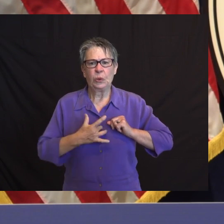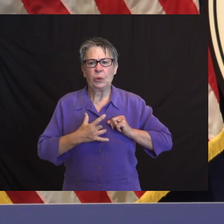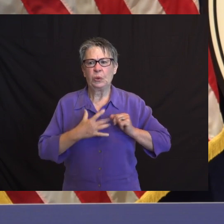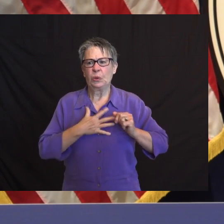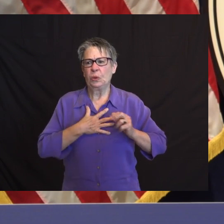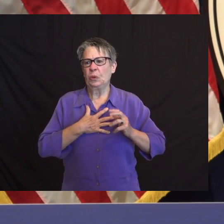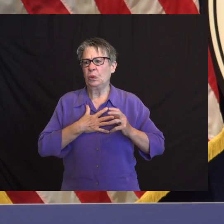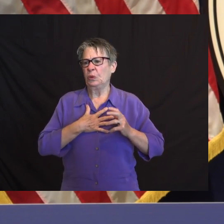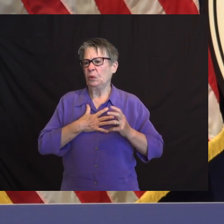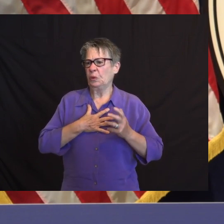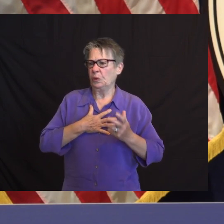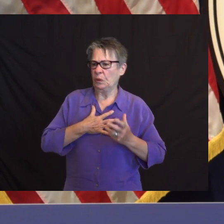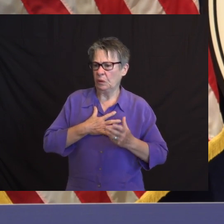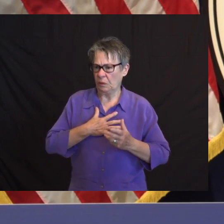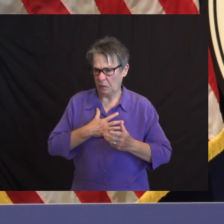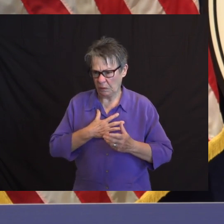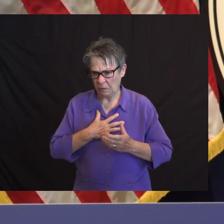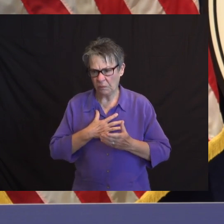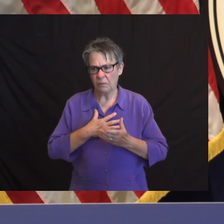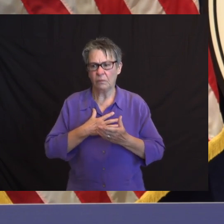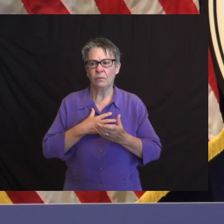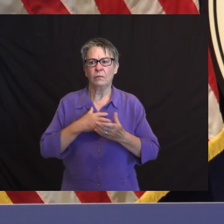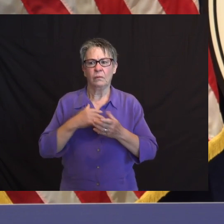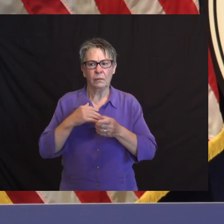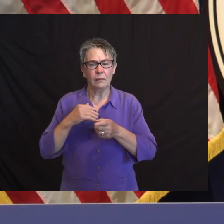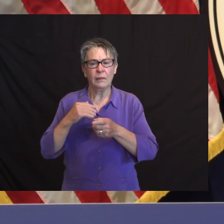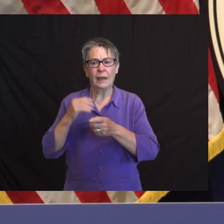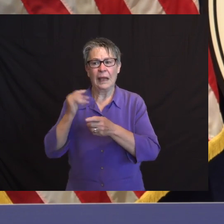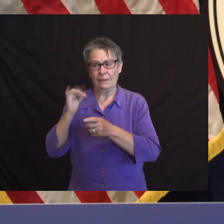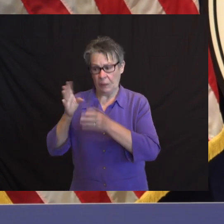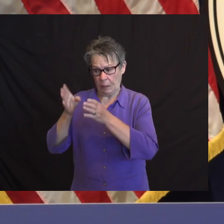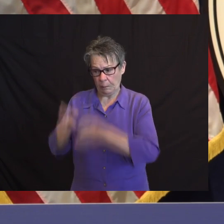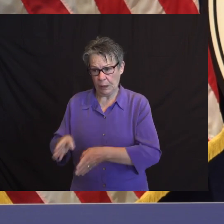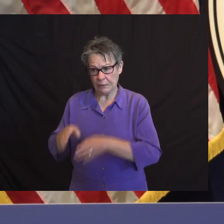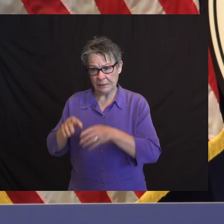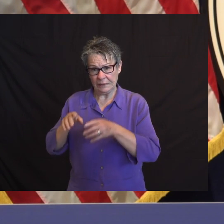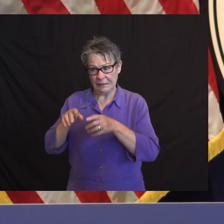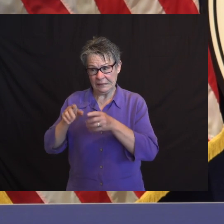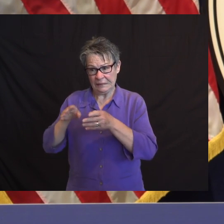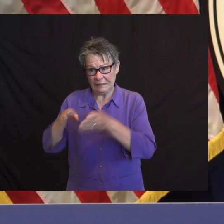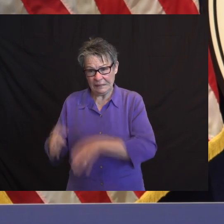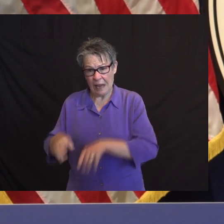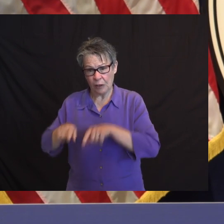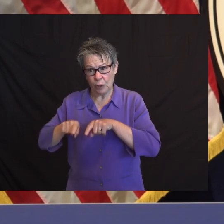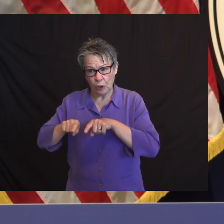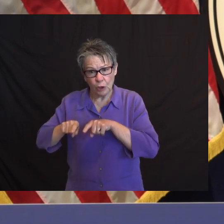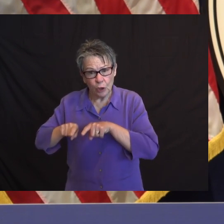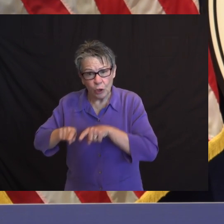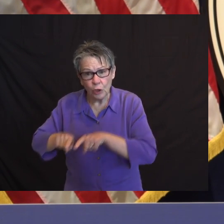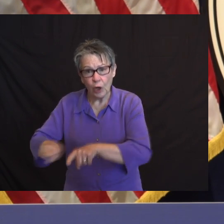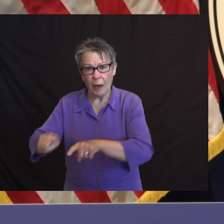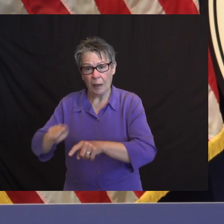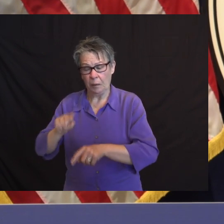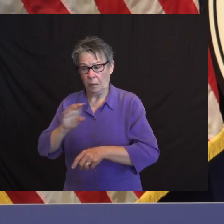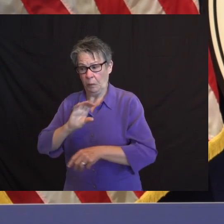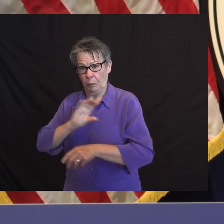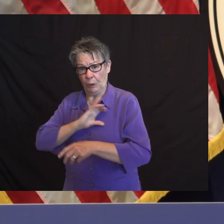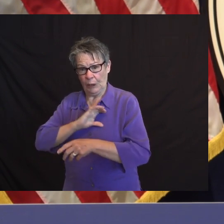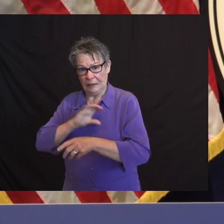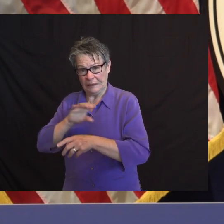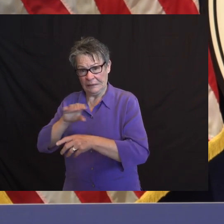encounter. And I offer condolences to the families of every person who has died during a law enforcement